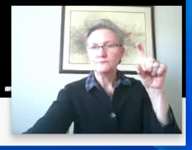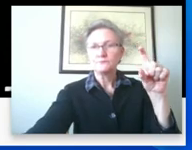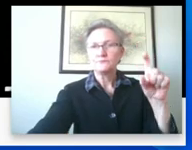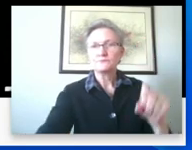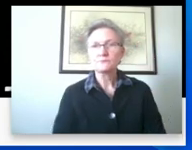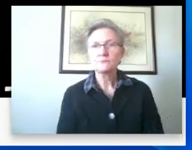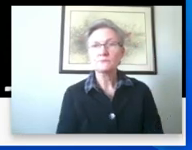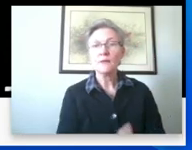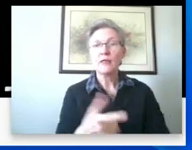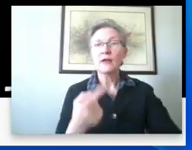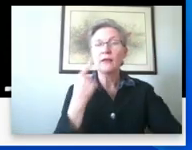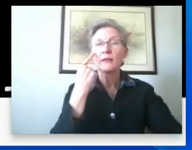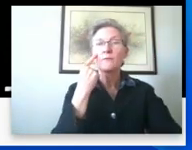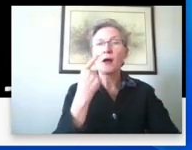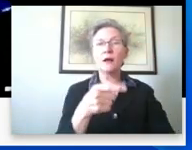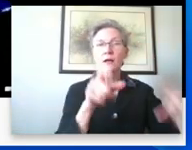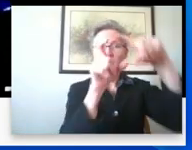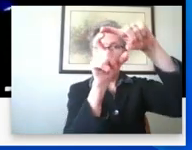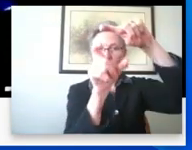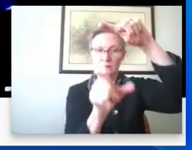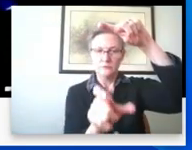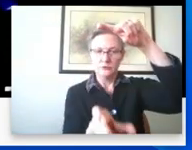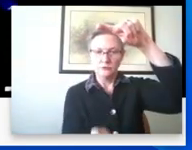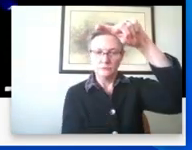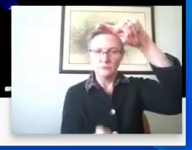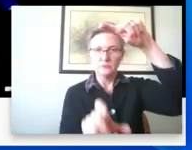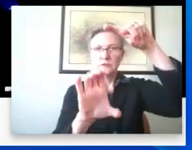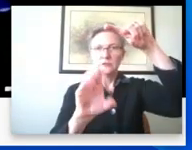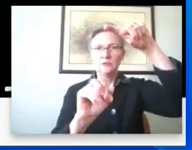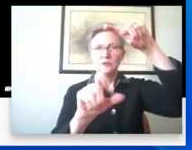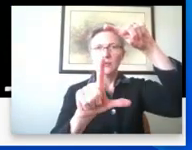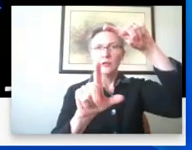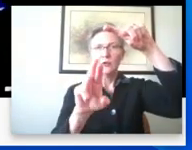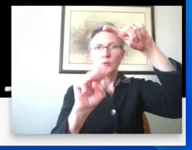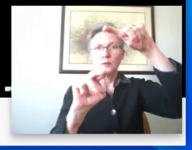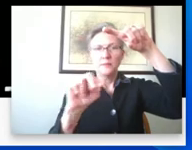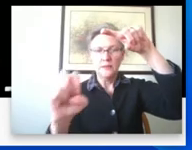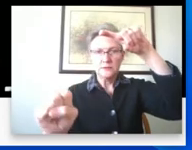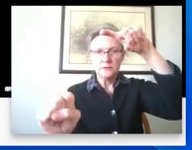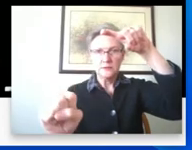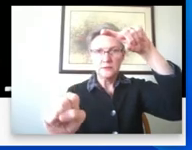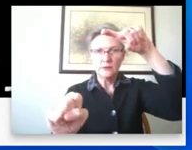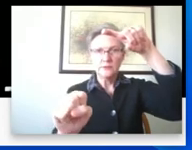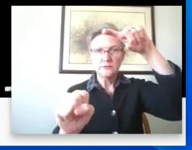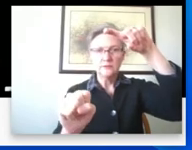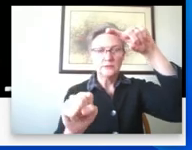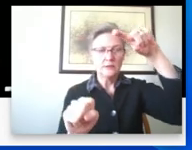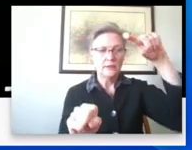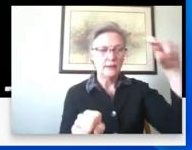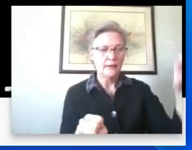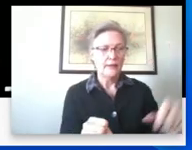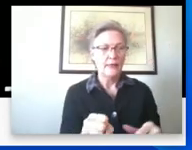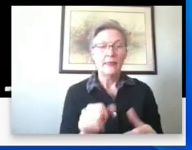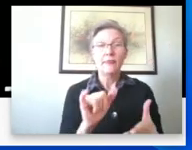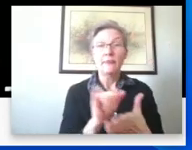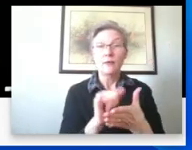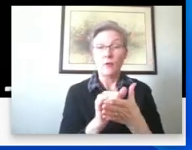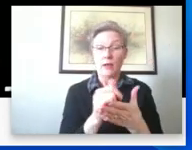then I think about columns going the other way, okay? And I write it in there so that way I have an easier